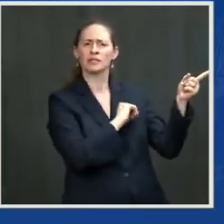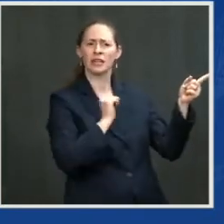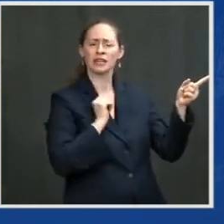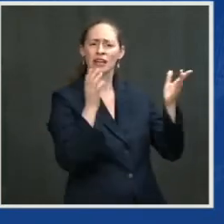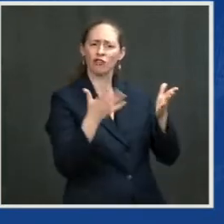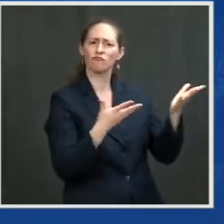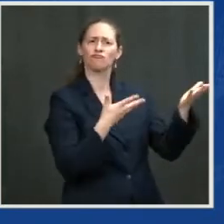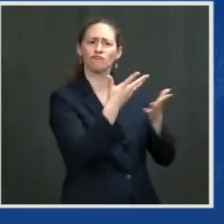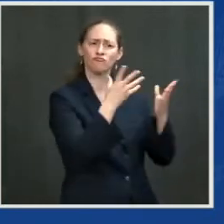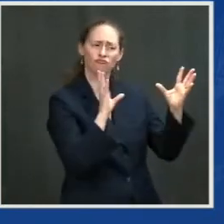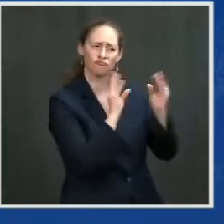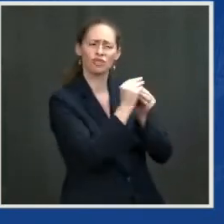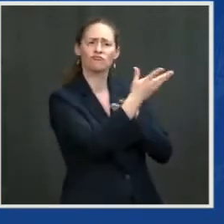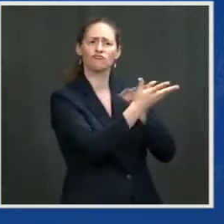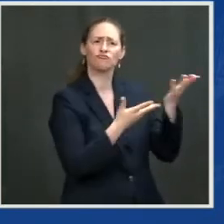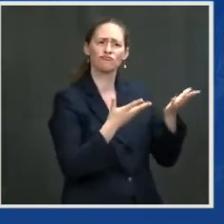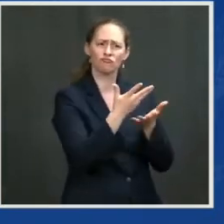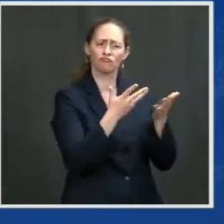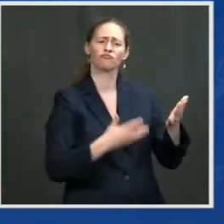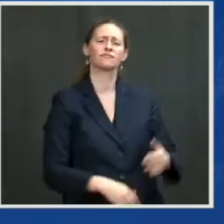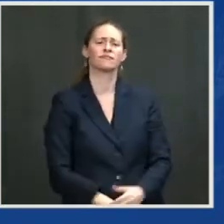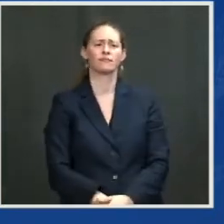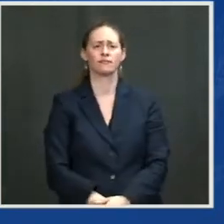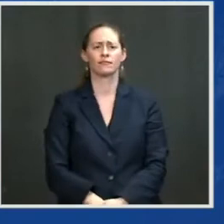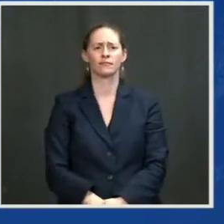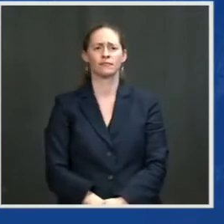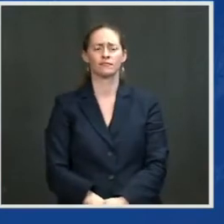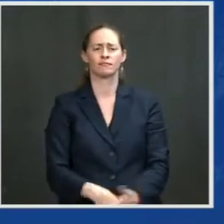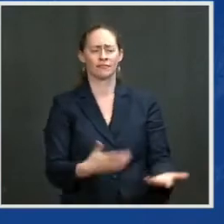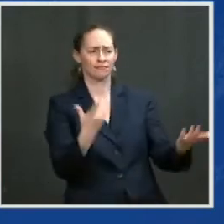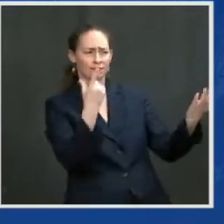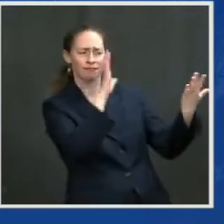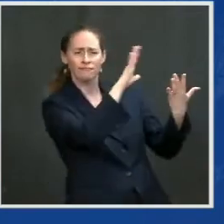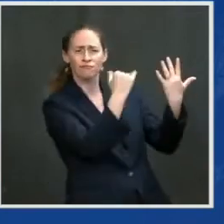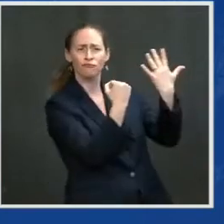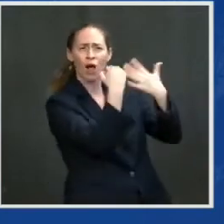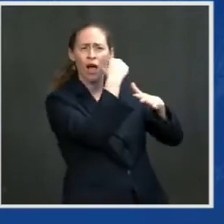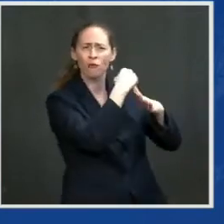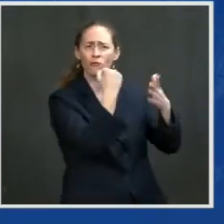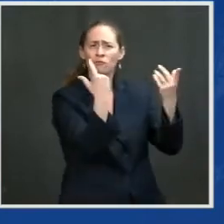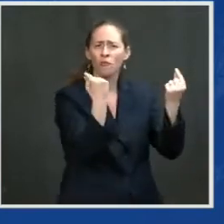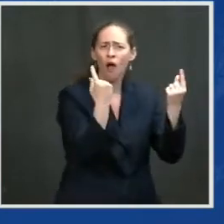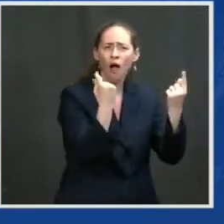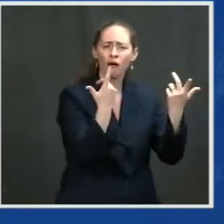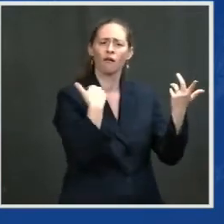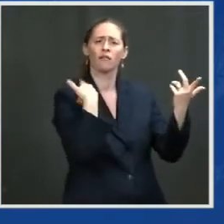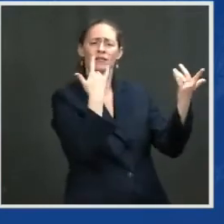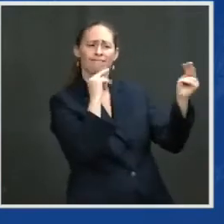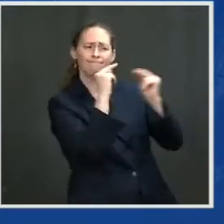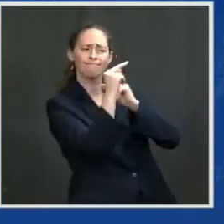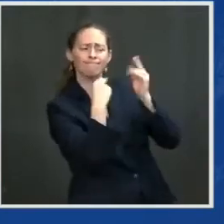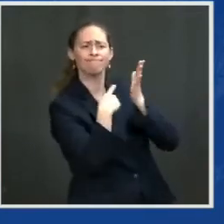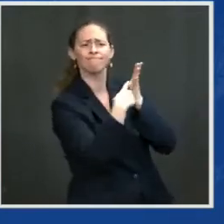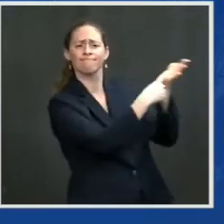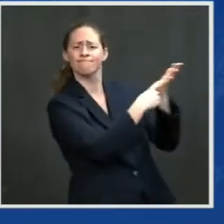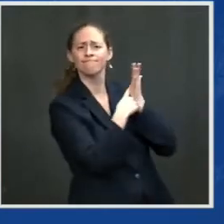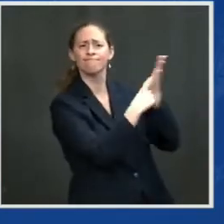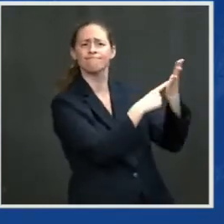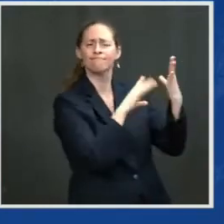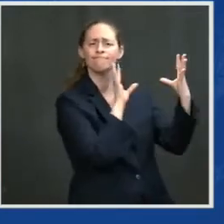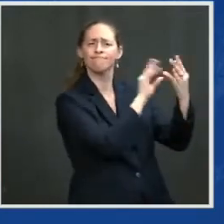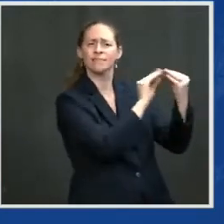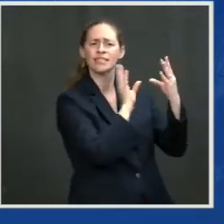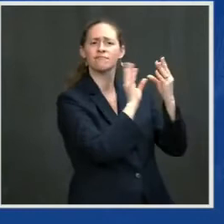think are the priorities, and what compromises meet men. I'm ready to compromise. But what I'm not ready to do, I'm not ready to do